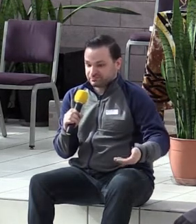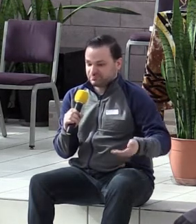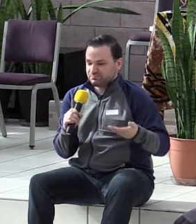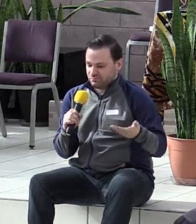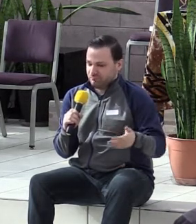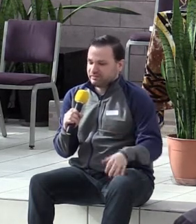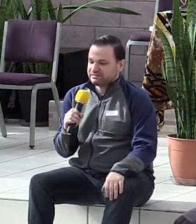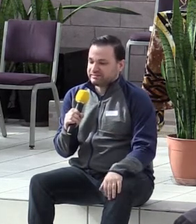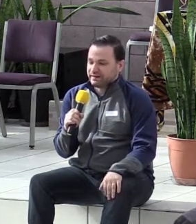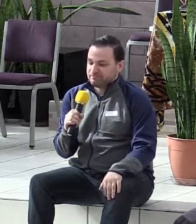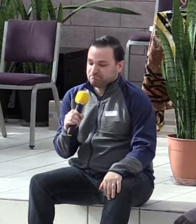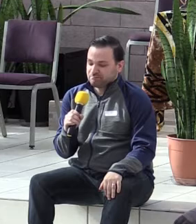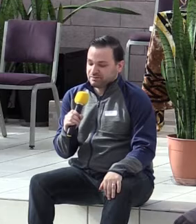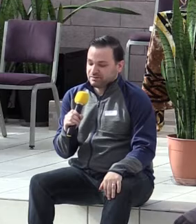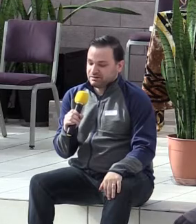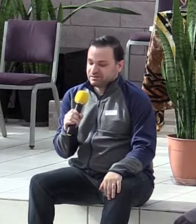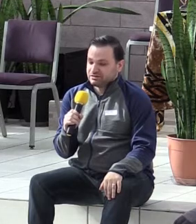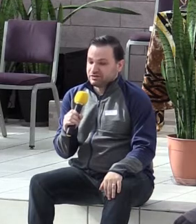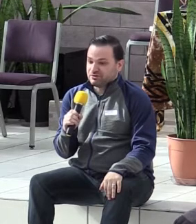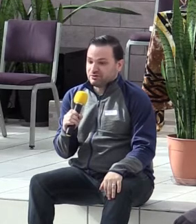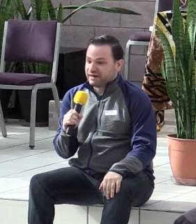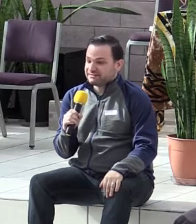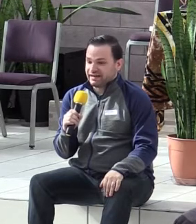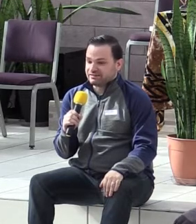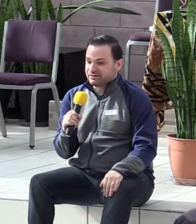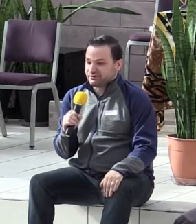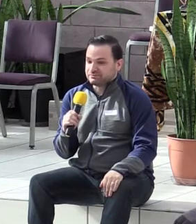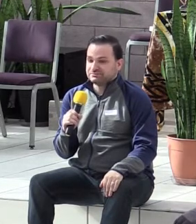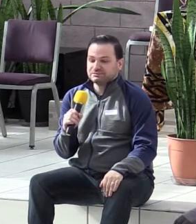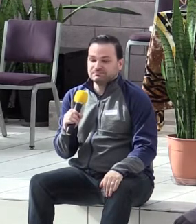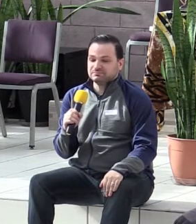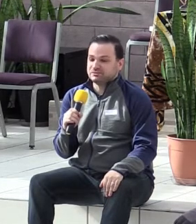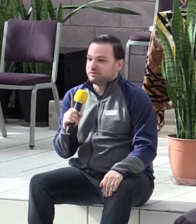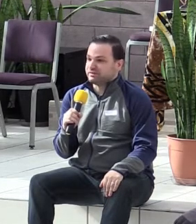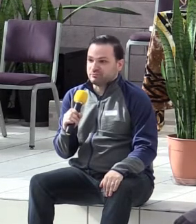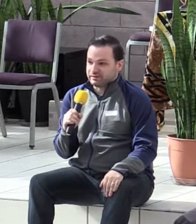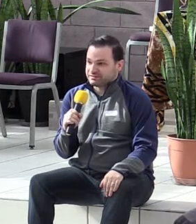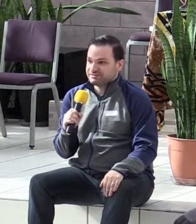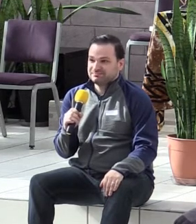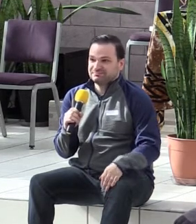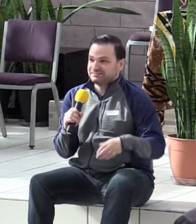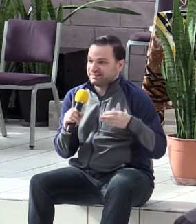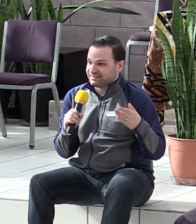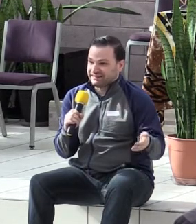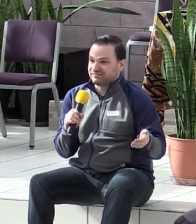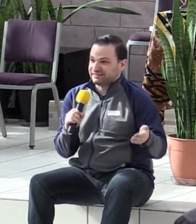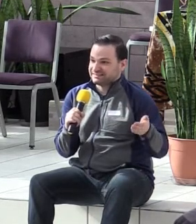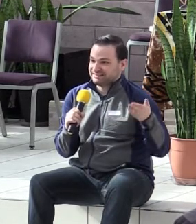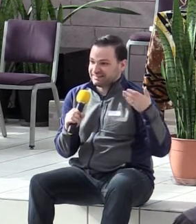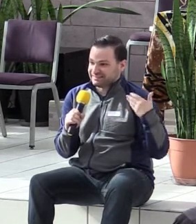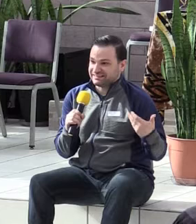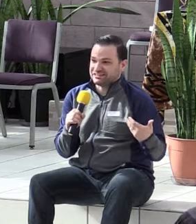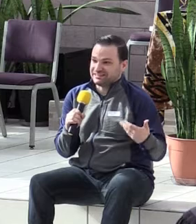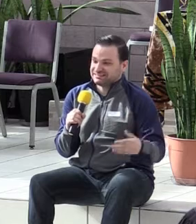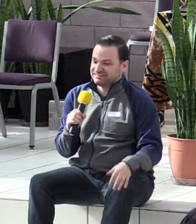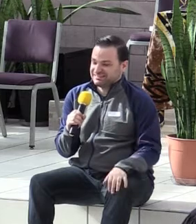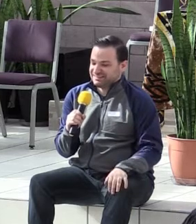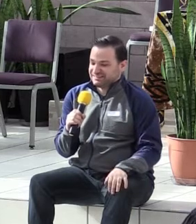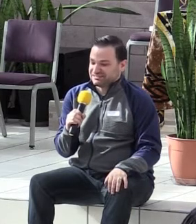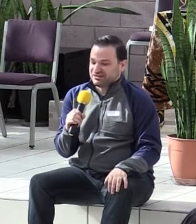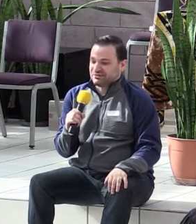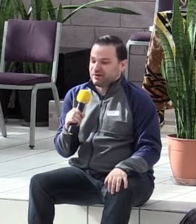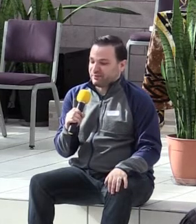worthy, things like that. So I decided, though, you only live once, gotta take a risk, gotta take a